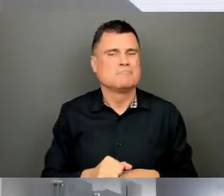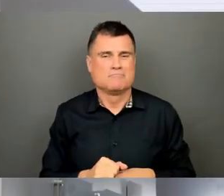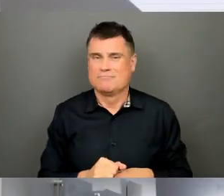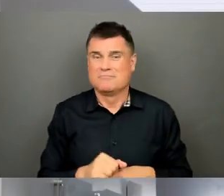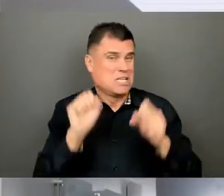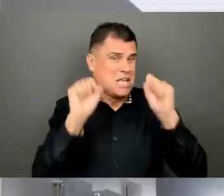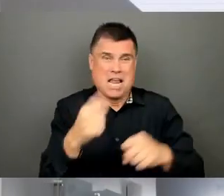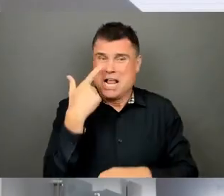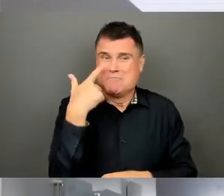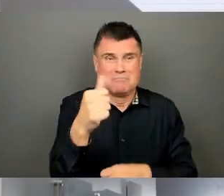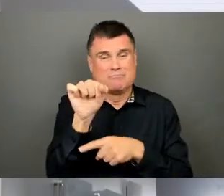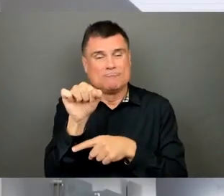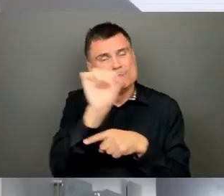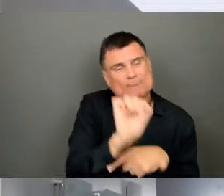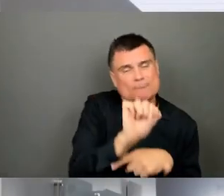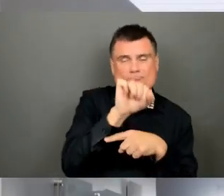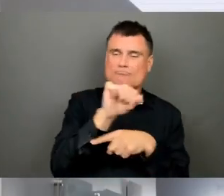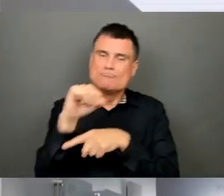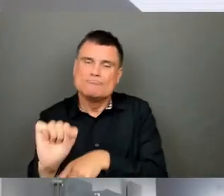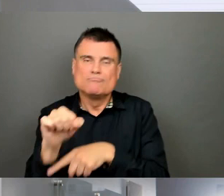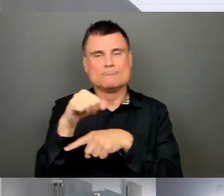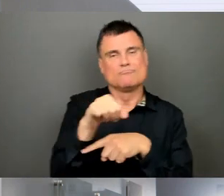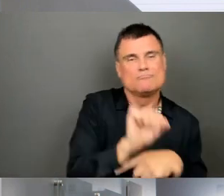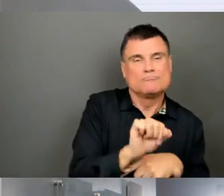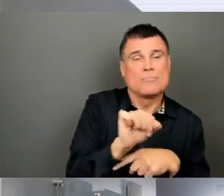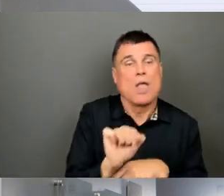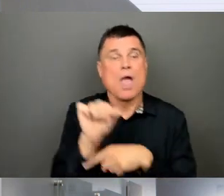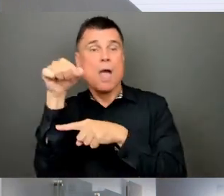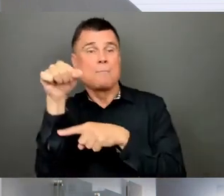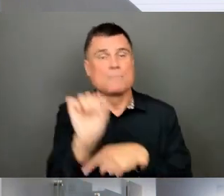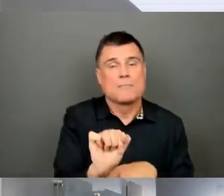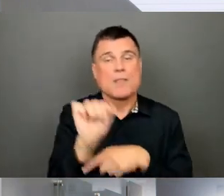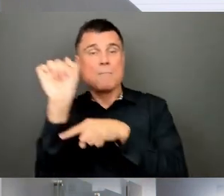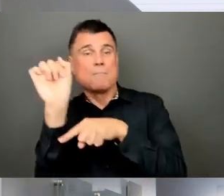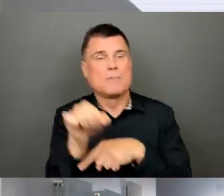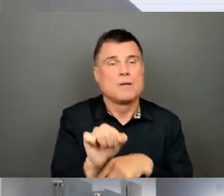You can bounce side to side if you want to, as long as the groove is down. Up groove.